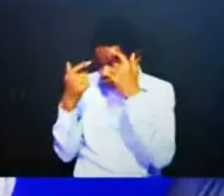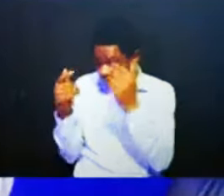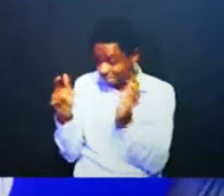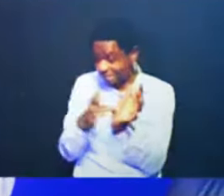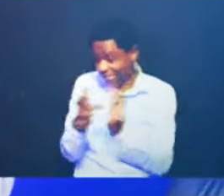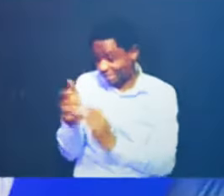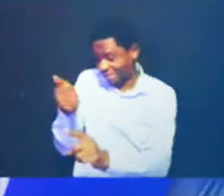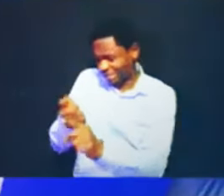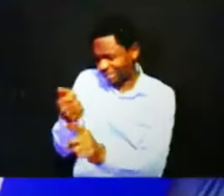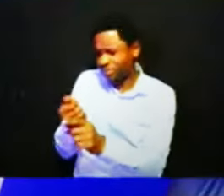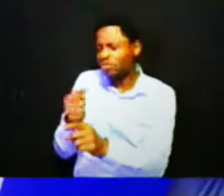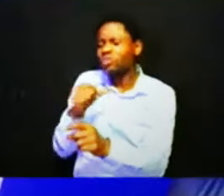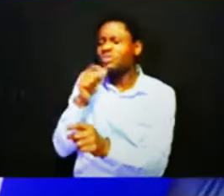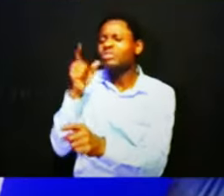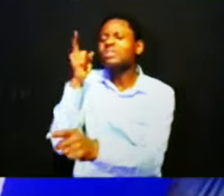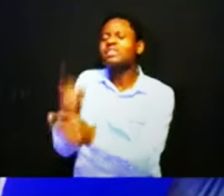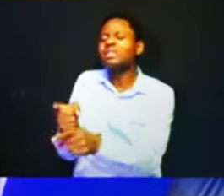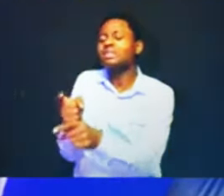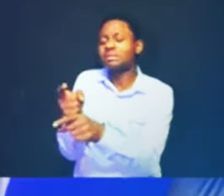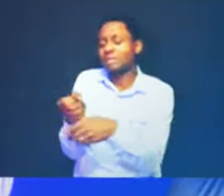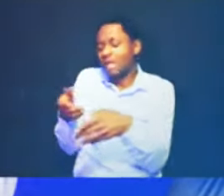them.